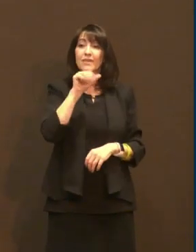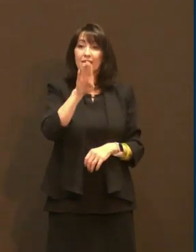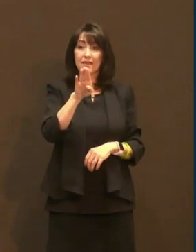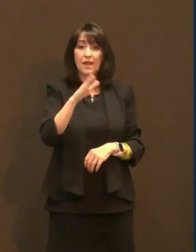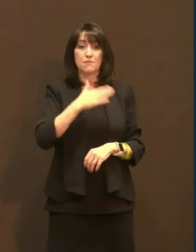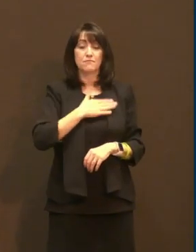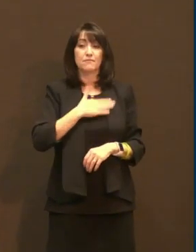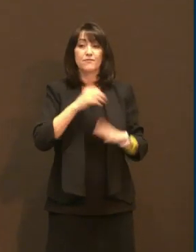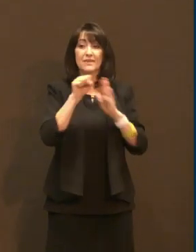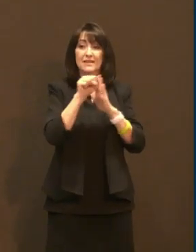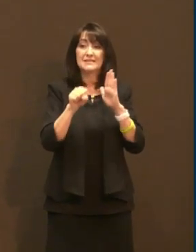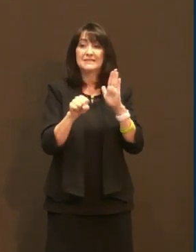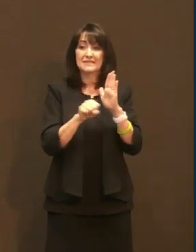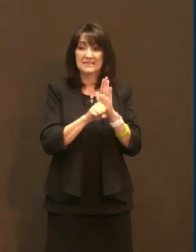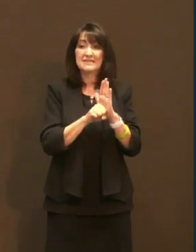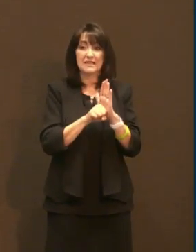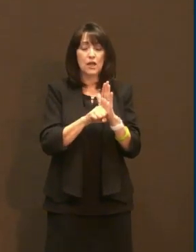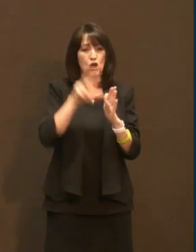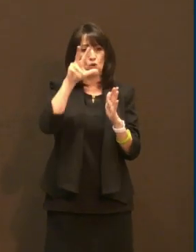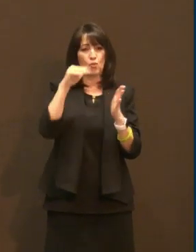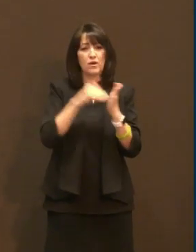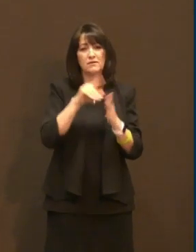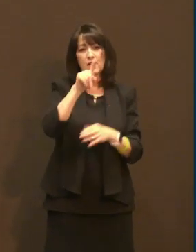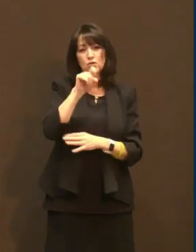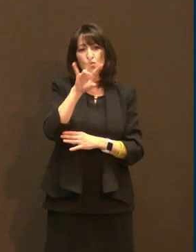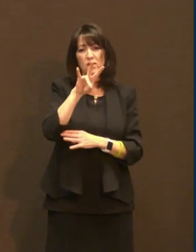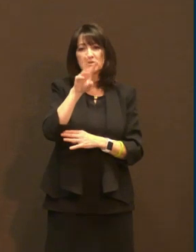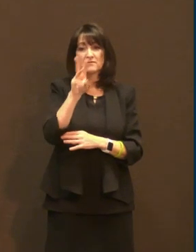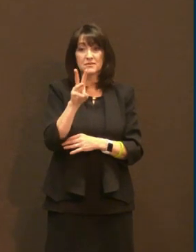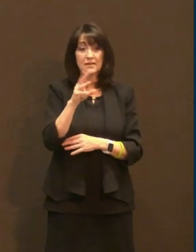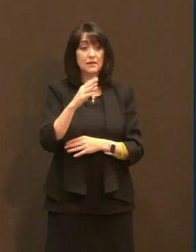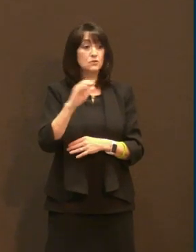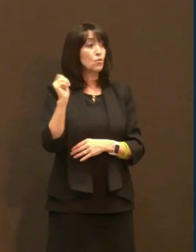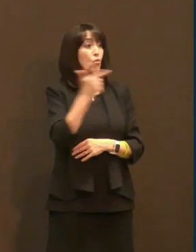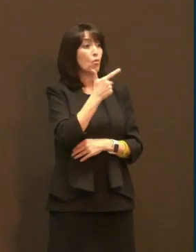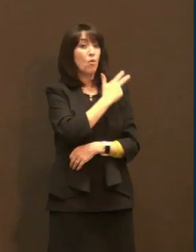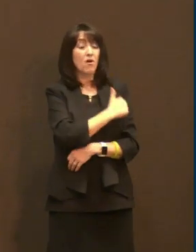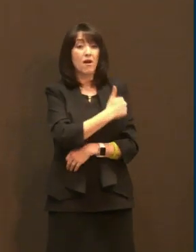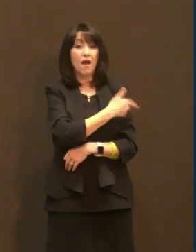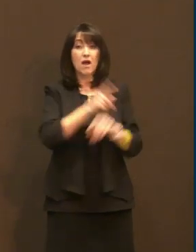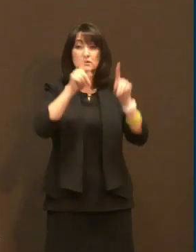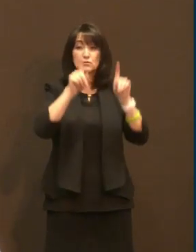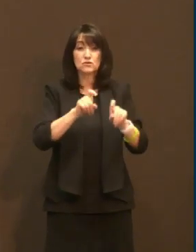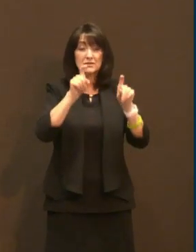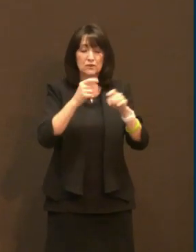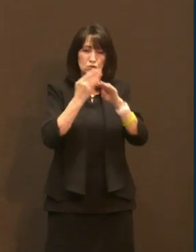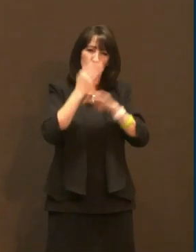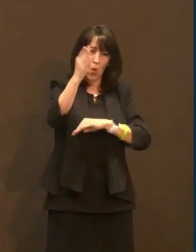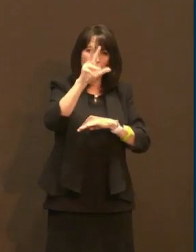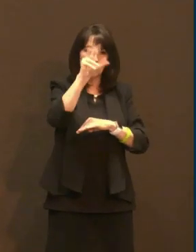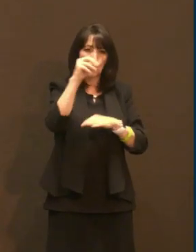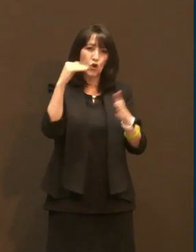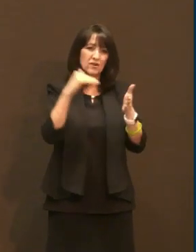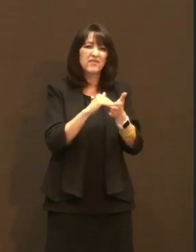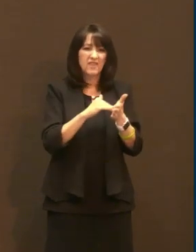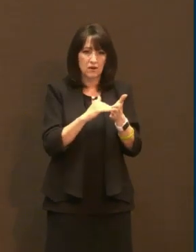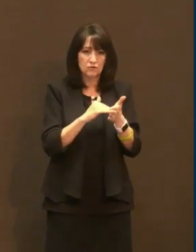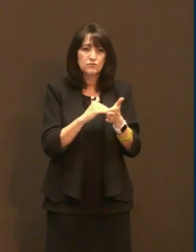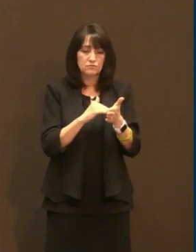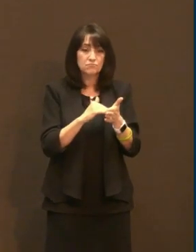over 30,000 tests across the state. And just in the last week